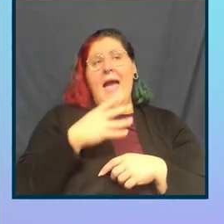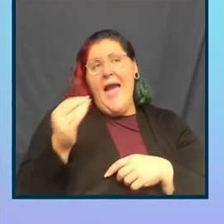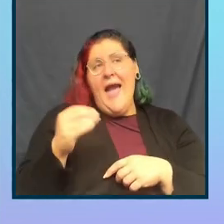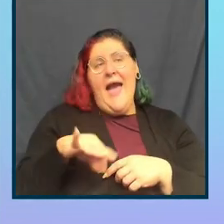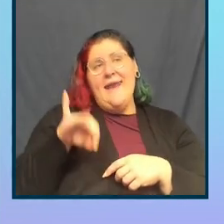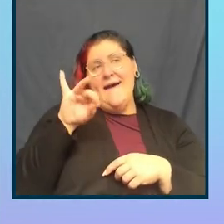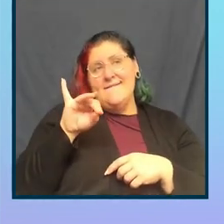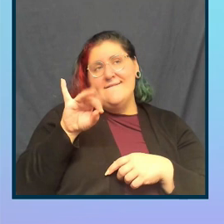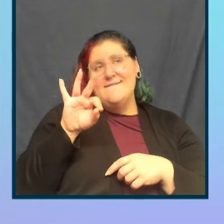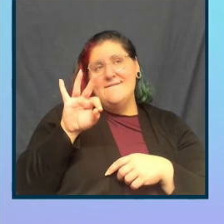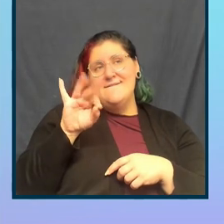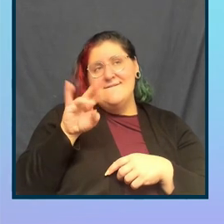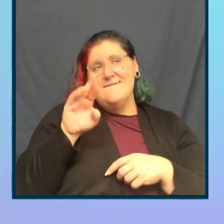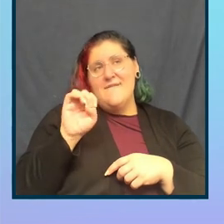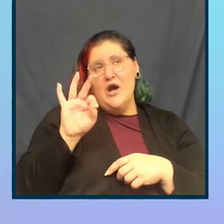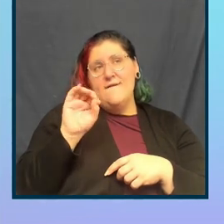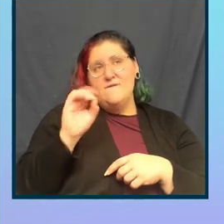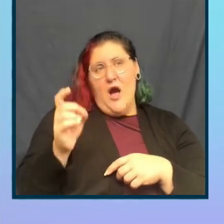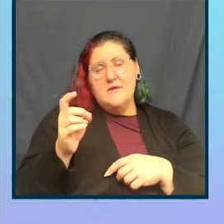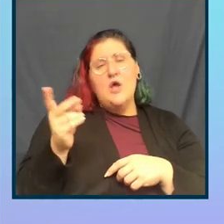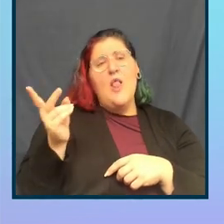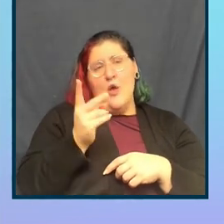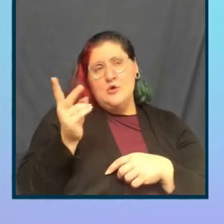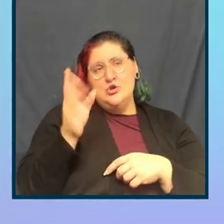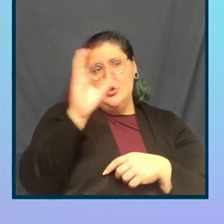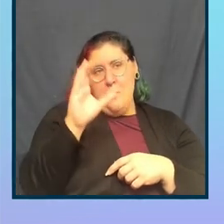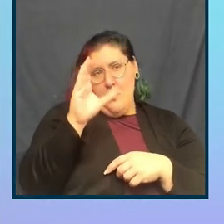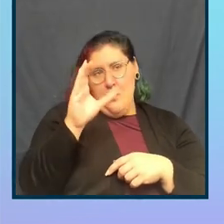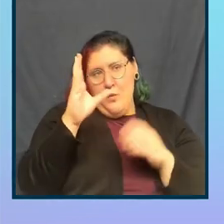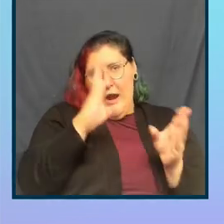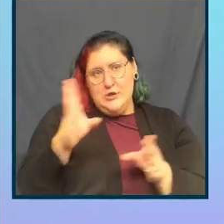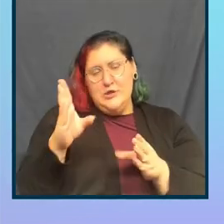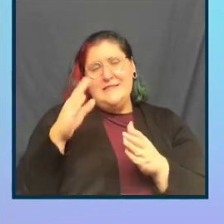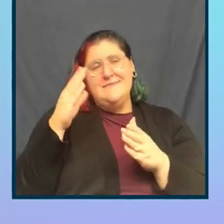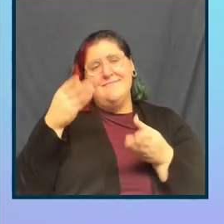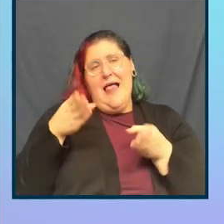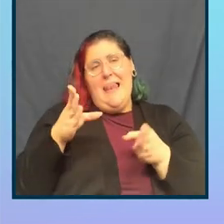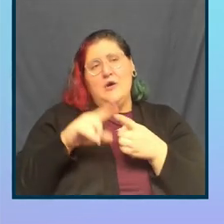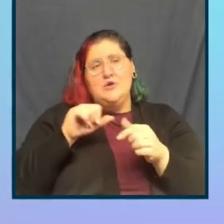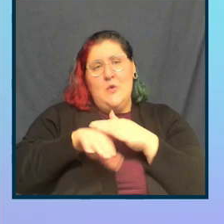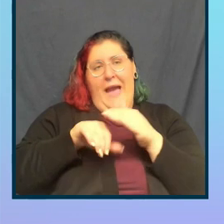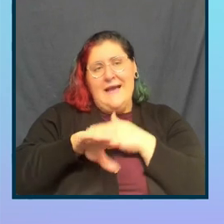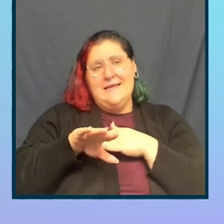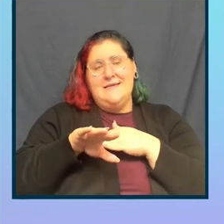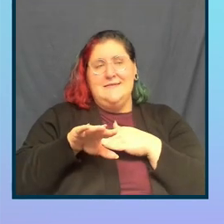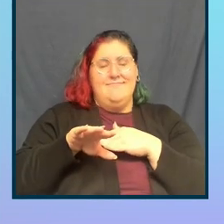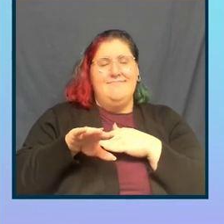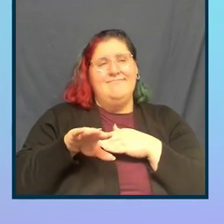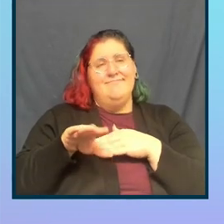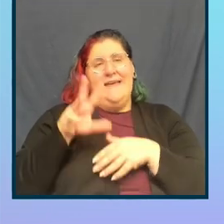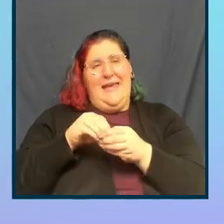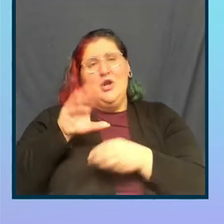from what I know of, there could be more, but at least those two browsers allow you to access the accessibility API in your DevTools, which I find really